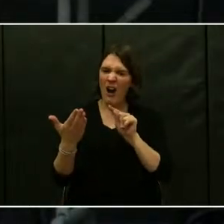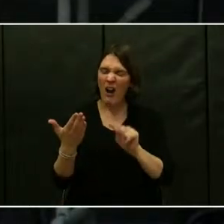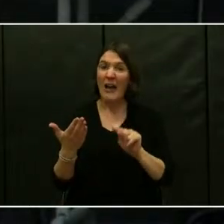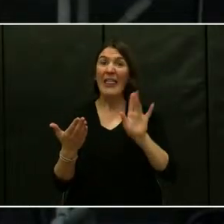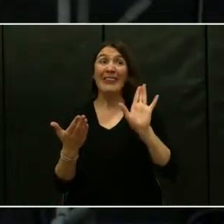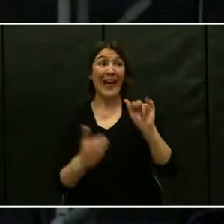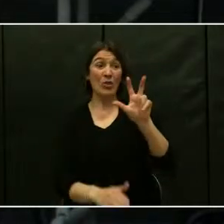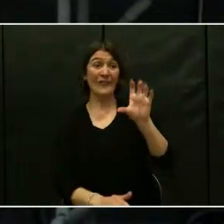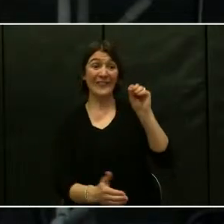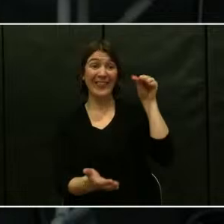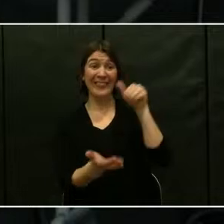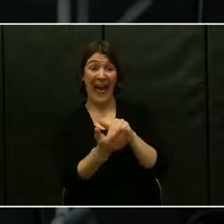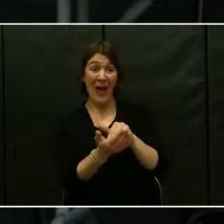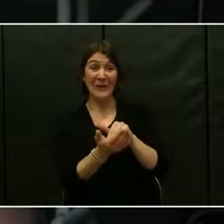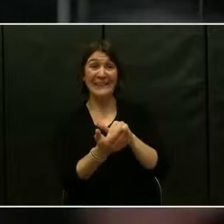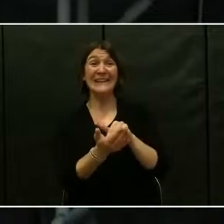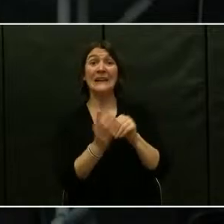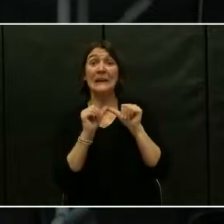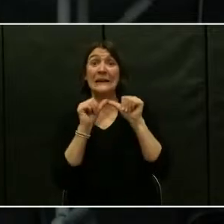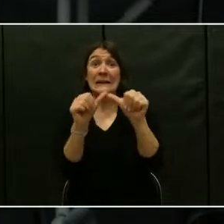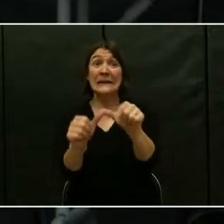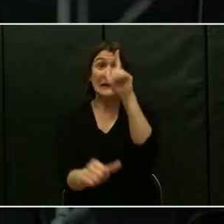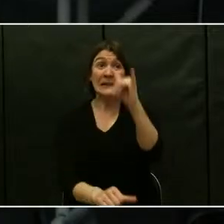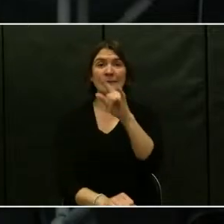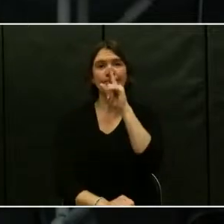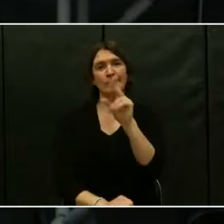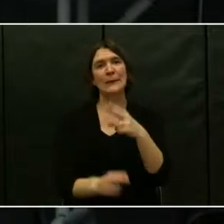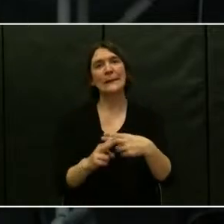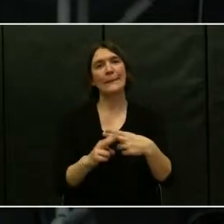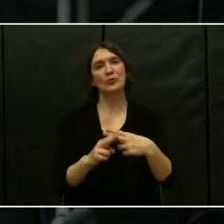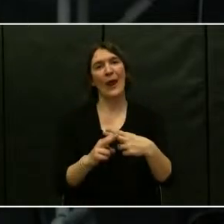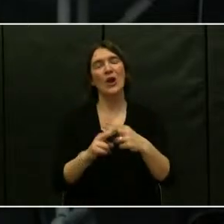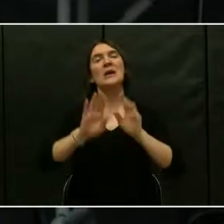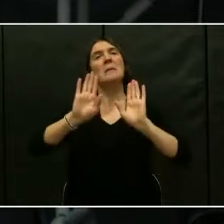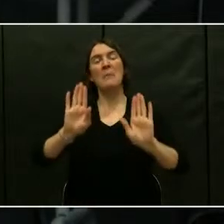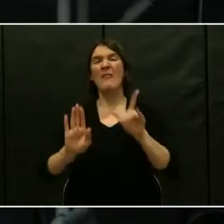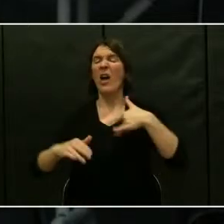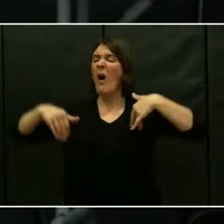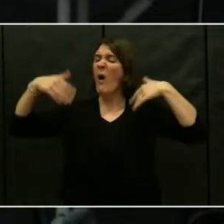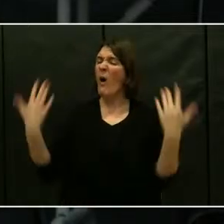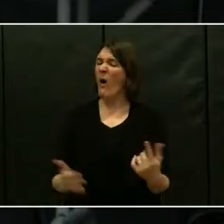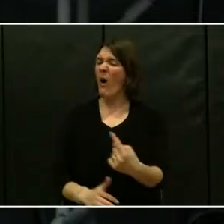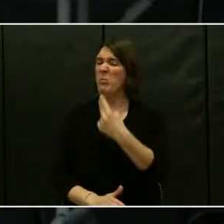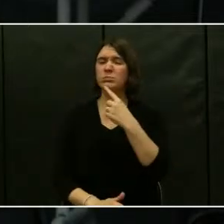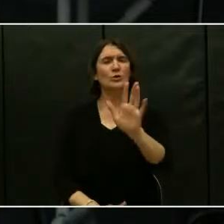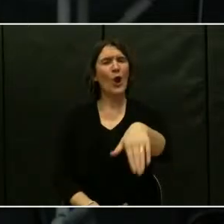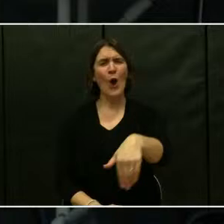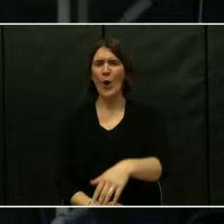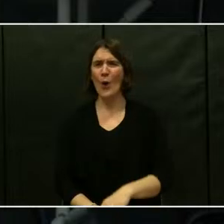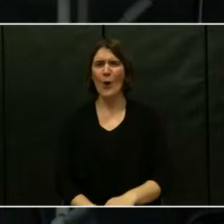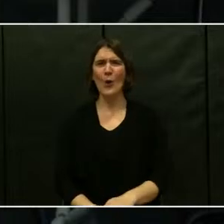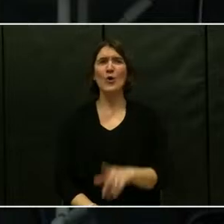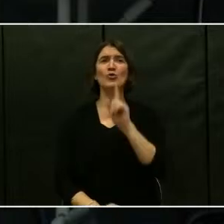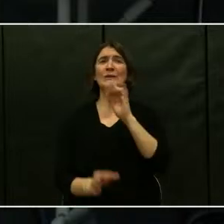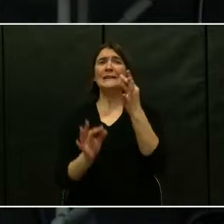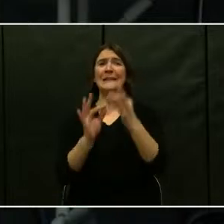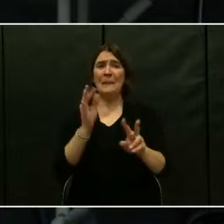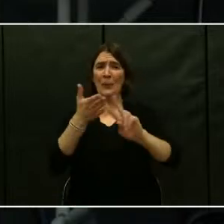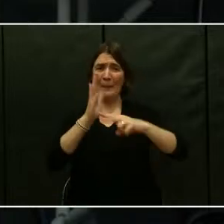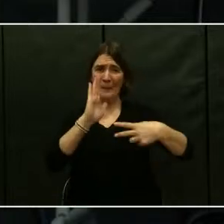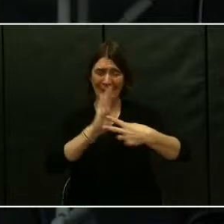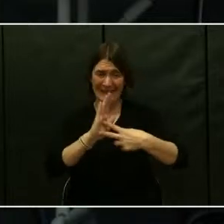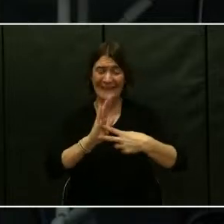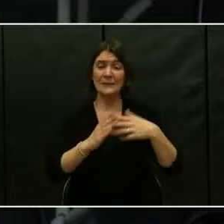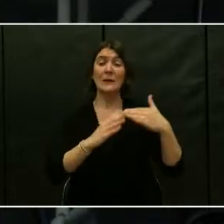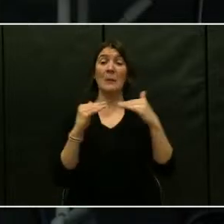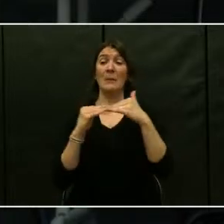Triumph was temporary but let's not get discouraged what this shows us is that sharing